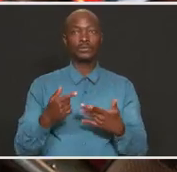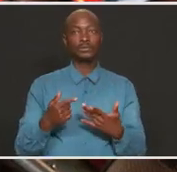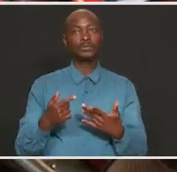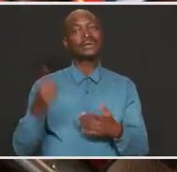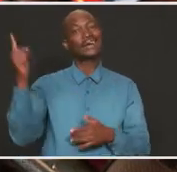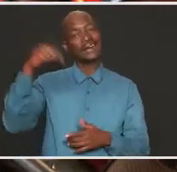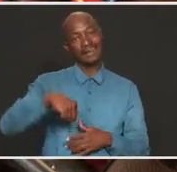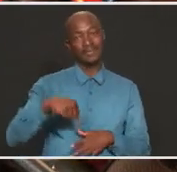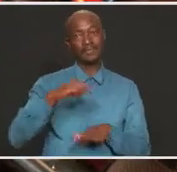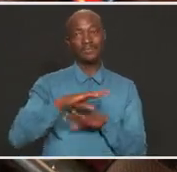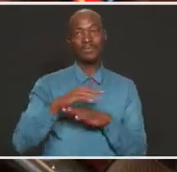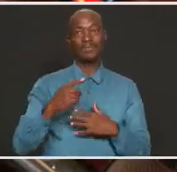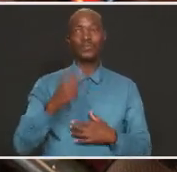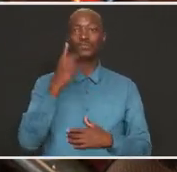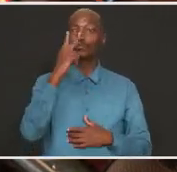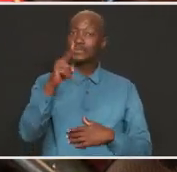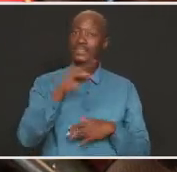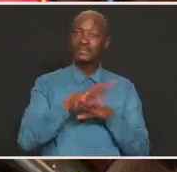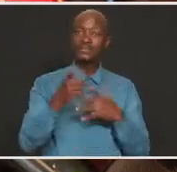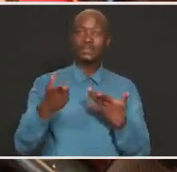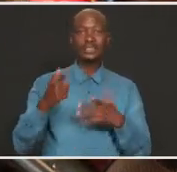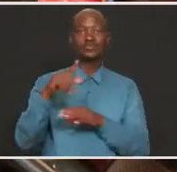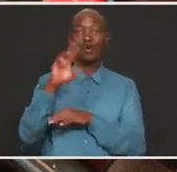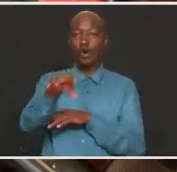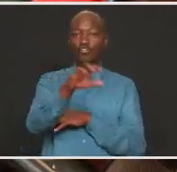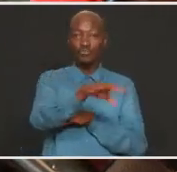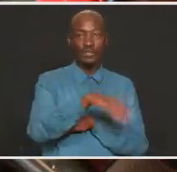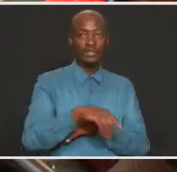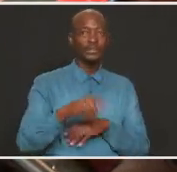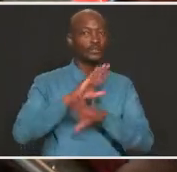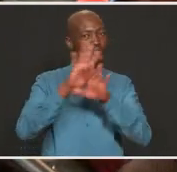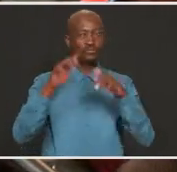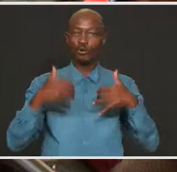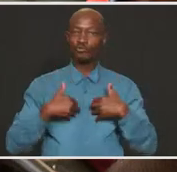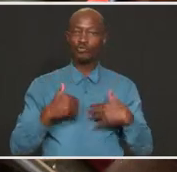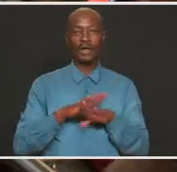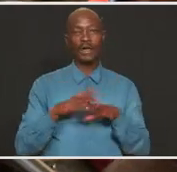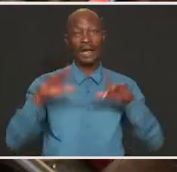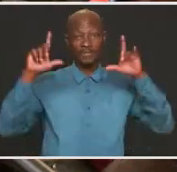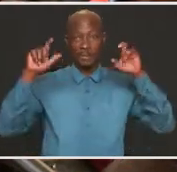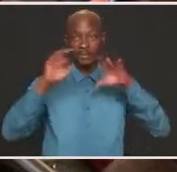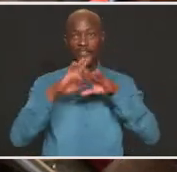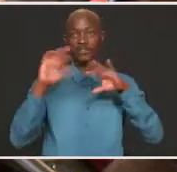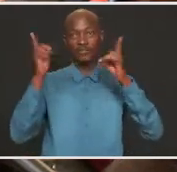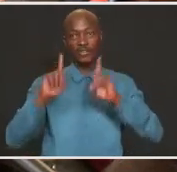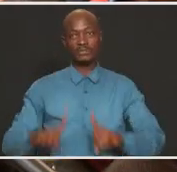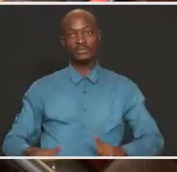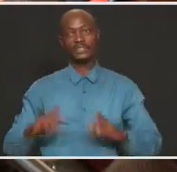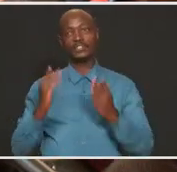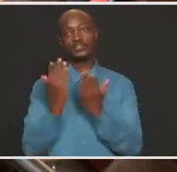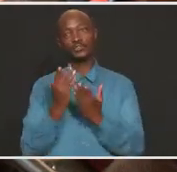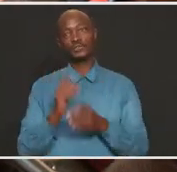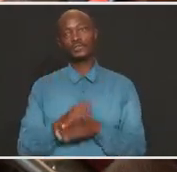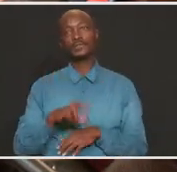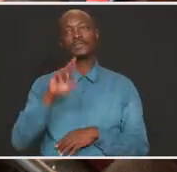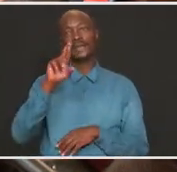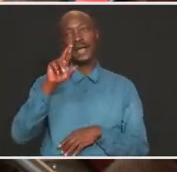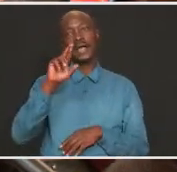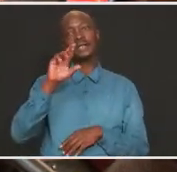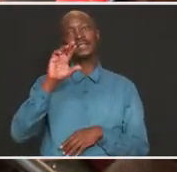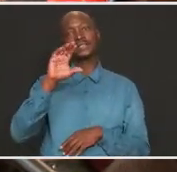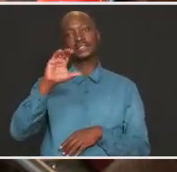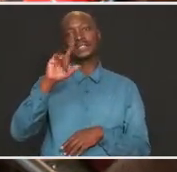you'll see you'll see me in all of the provinces don't worry I'm a picture of a special school also RCS I'm